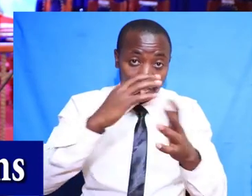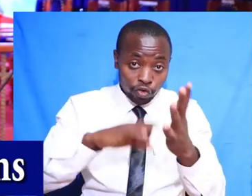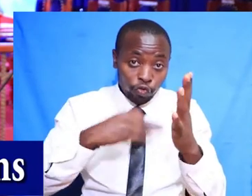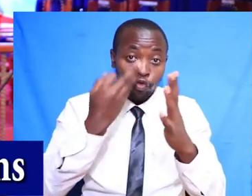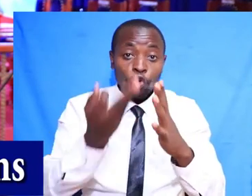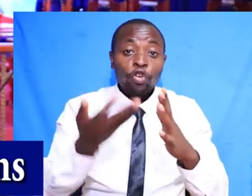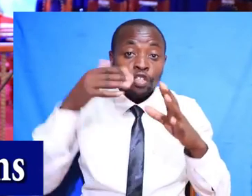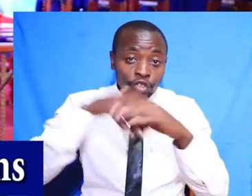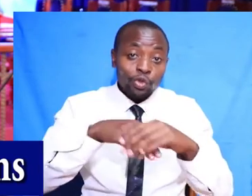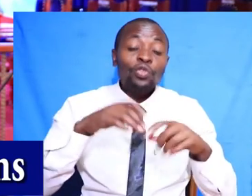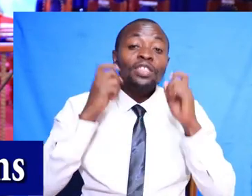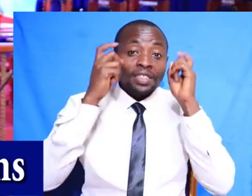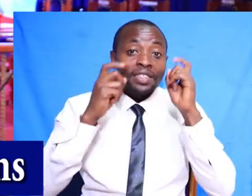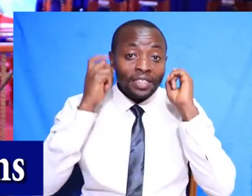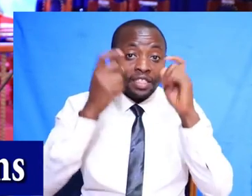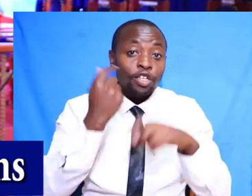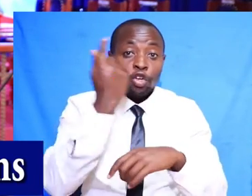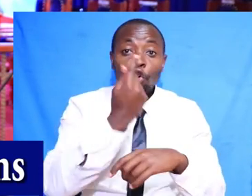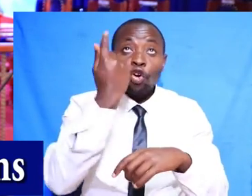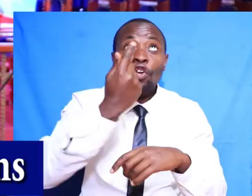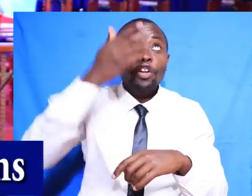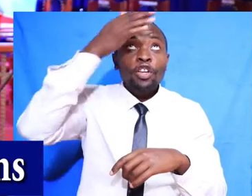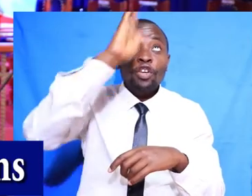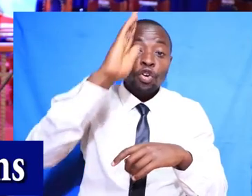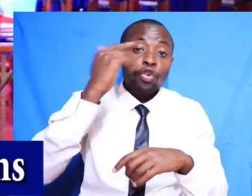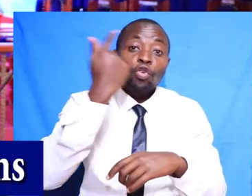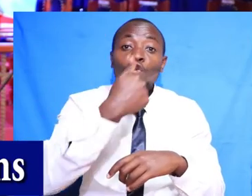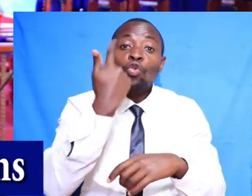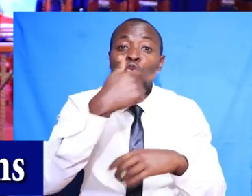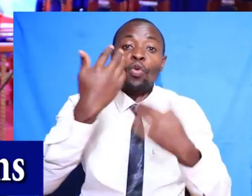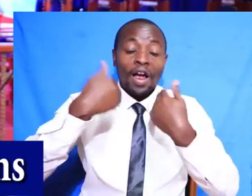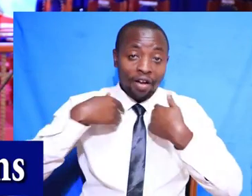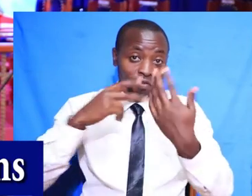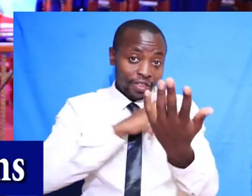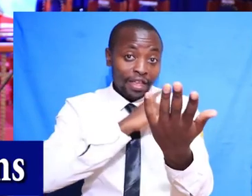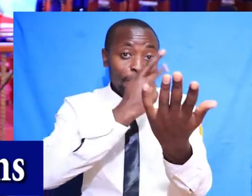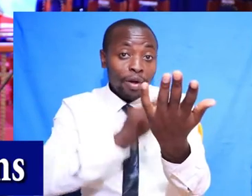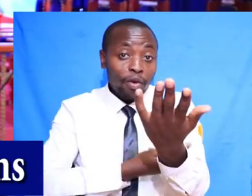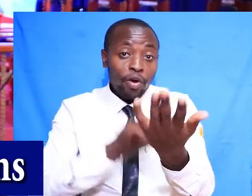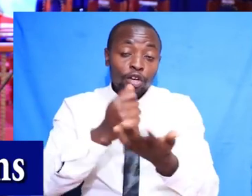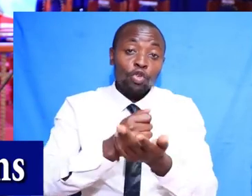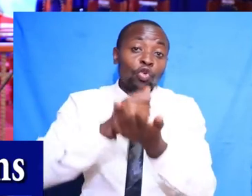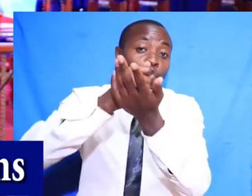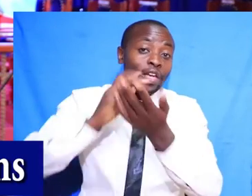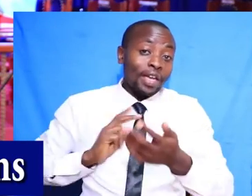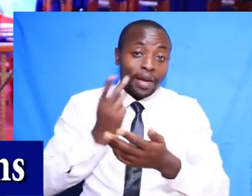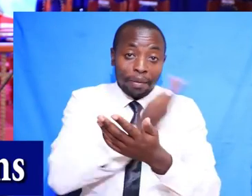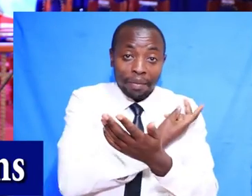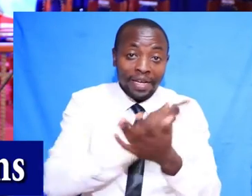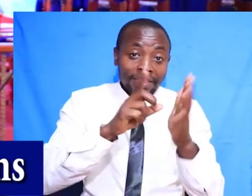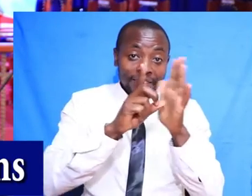pit, and it is only God who has the power to help us